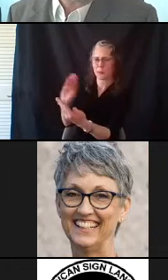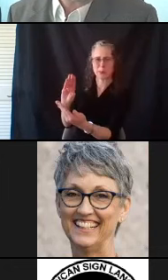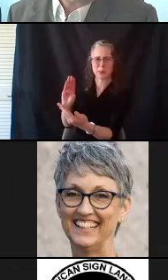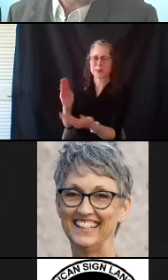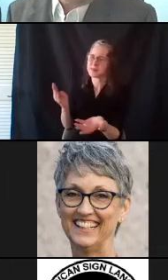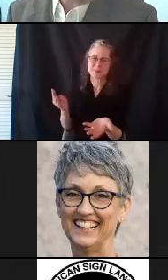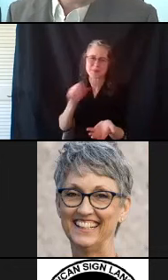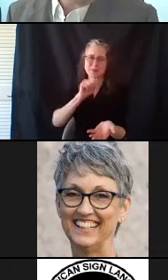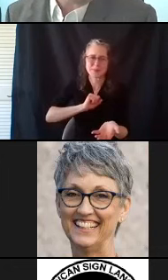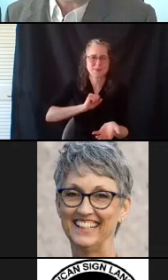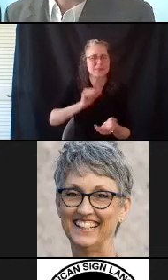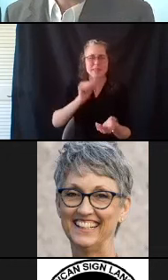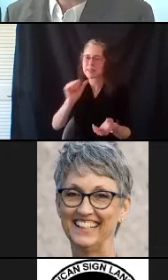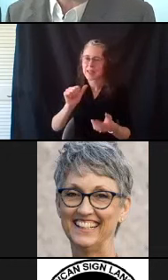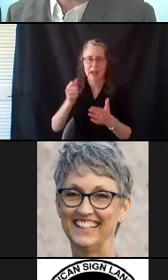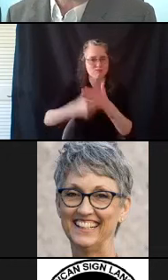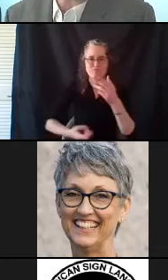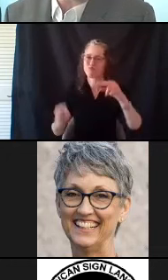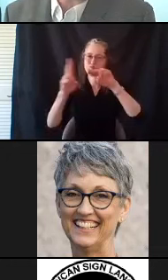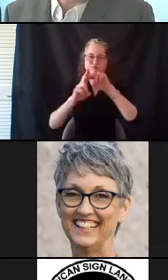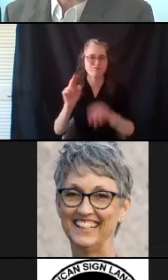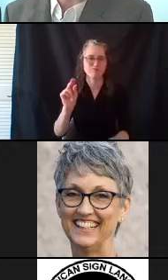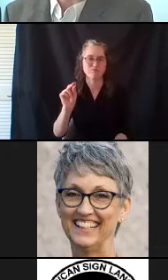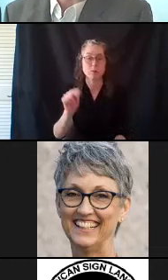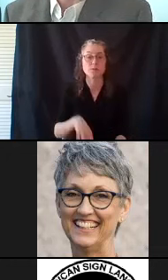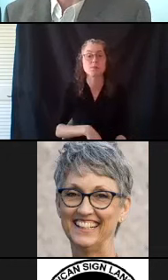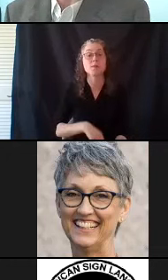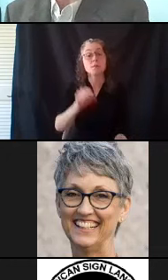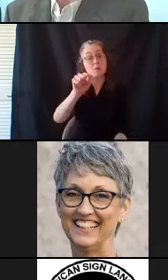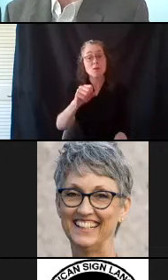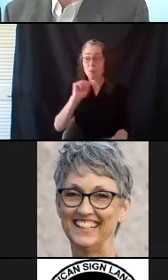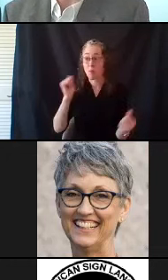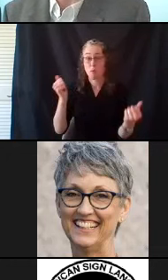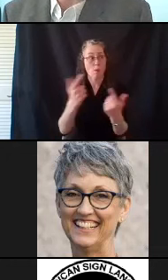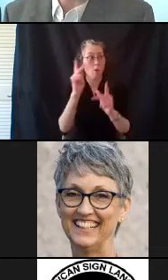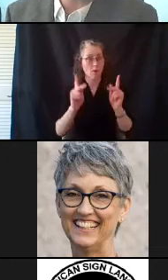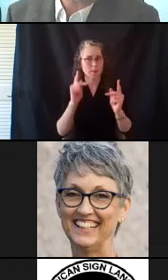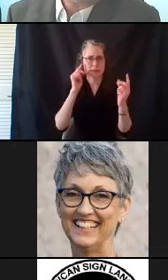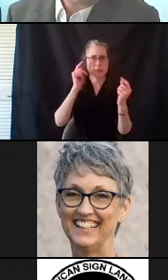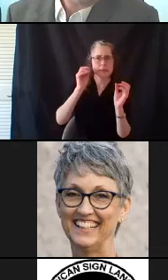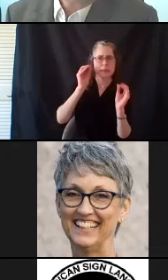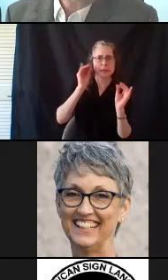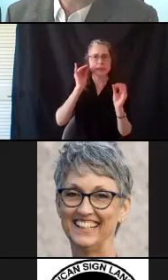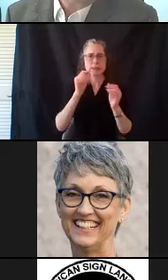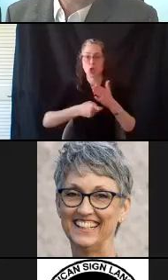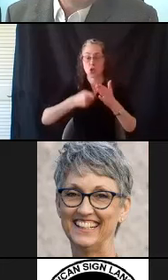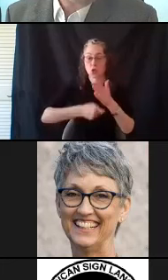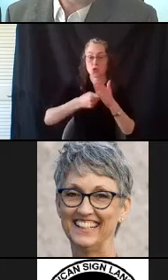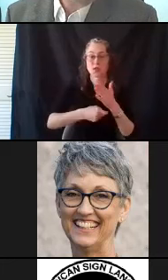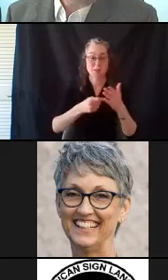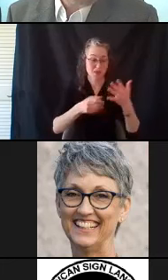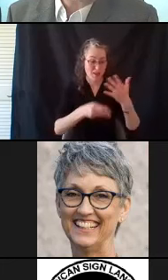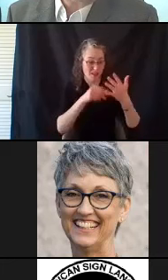know, for all of us, the price point is very important, and adding these features certainly does